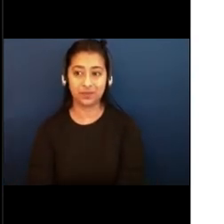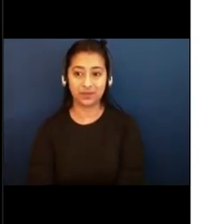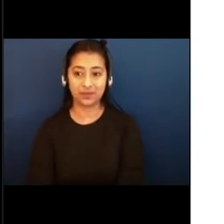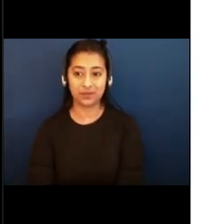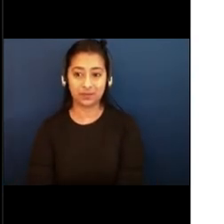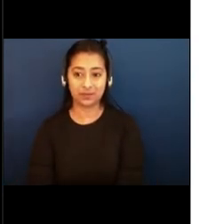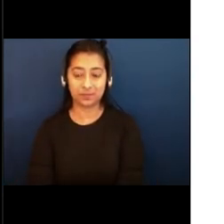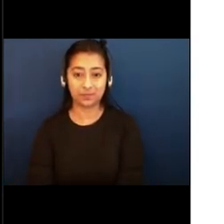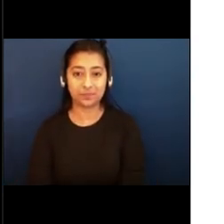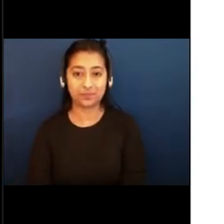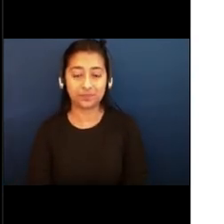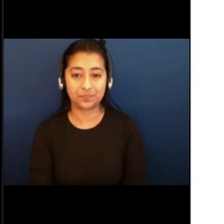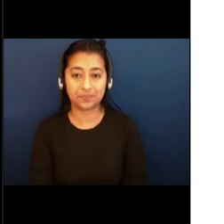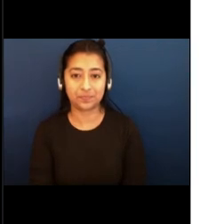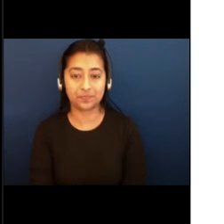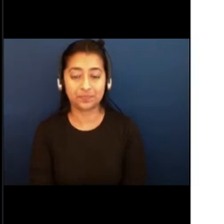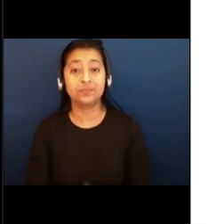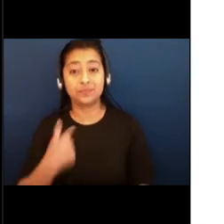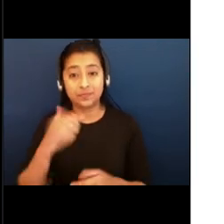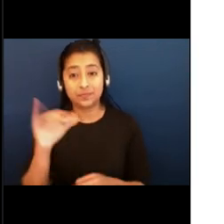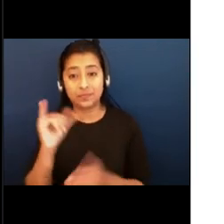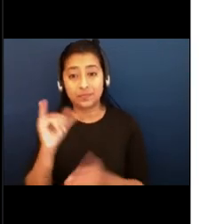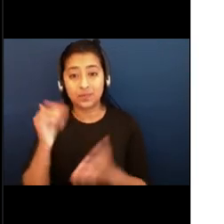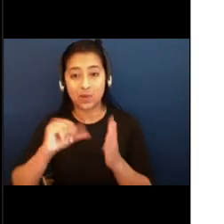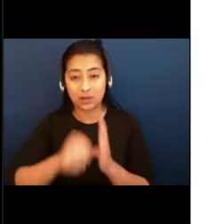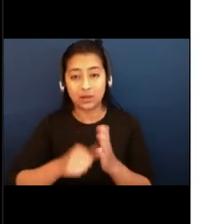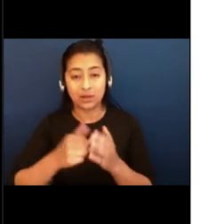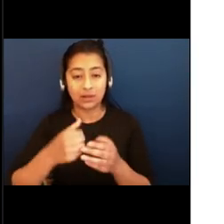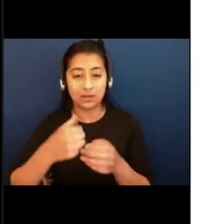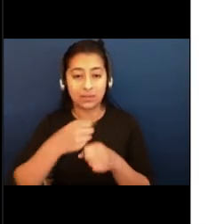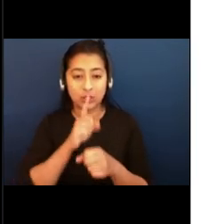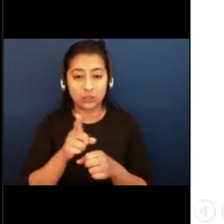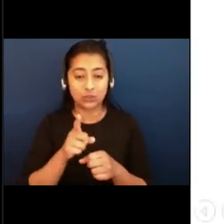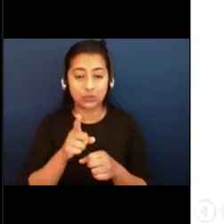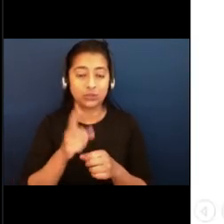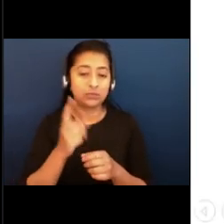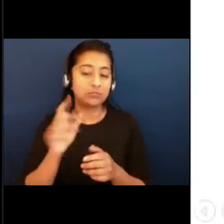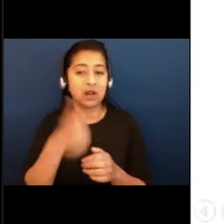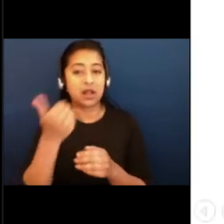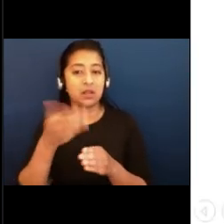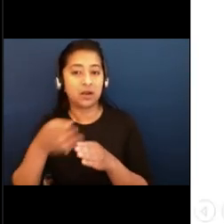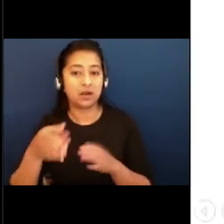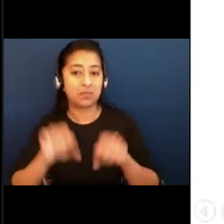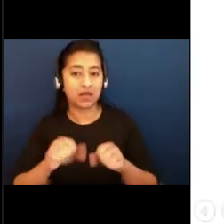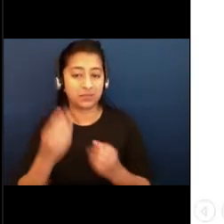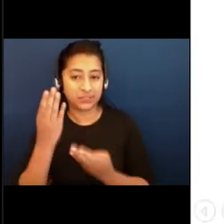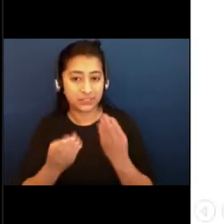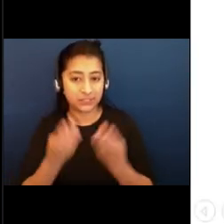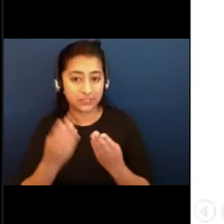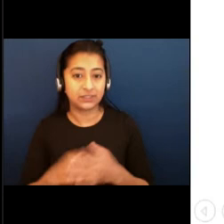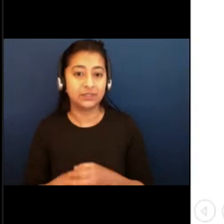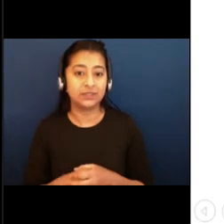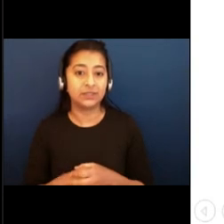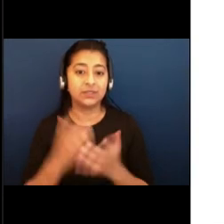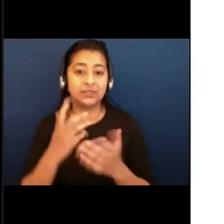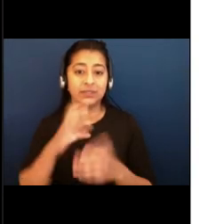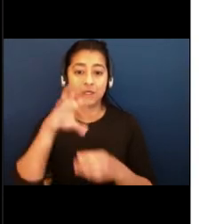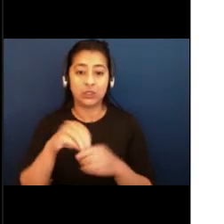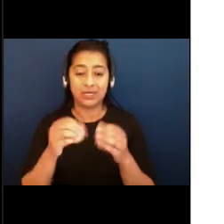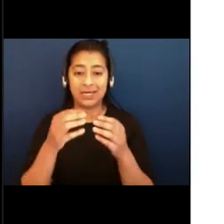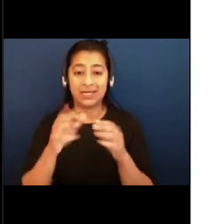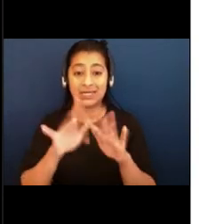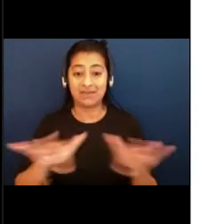And then I wanted to make sure I also talked about, in terms of an area of possible submissions, the inclusion of diverse language